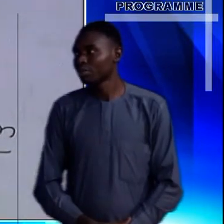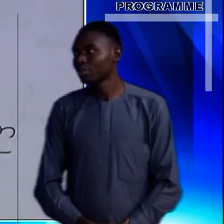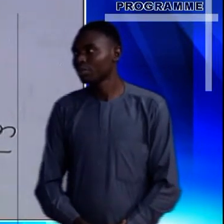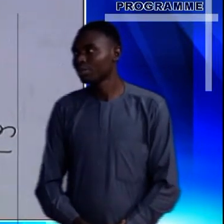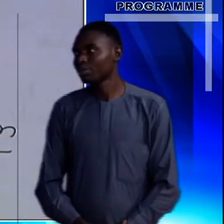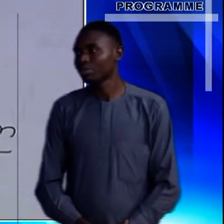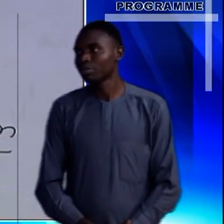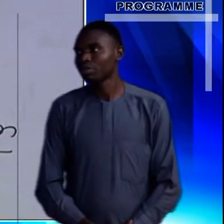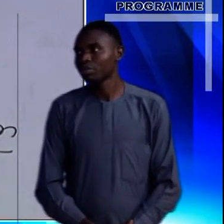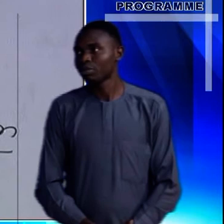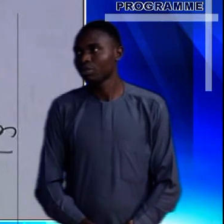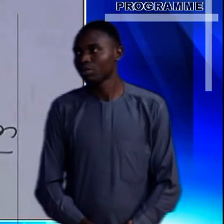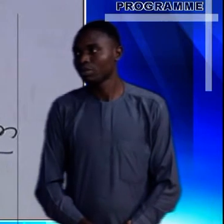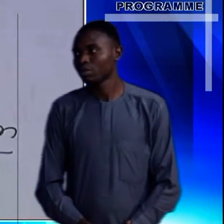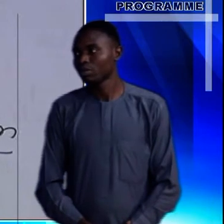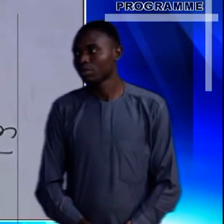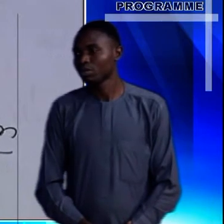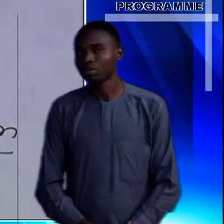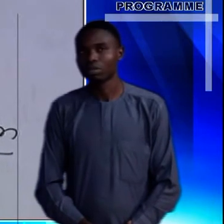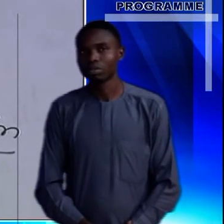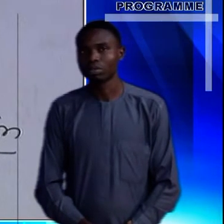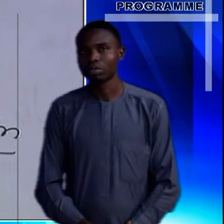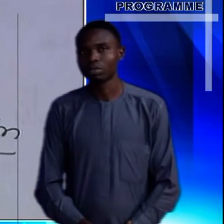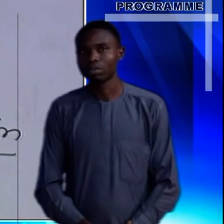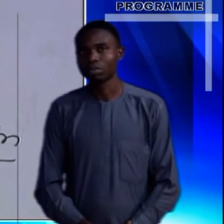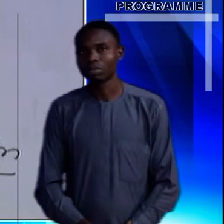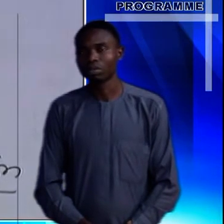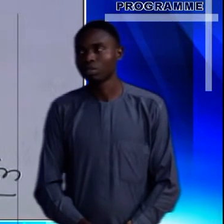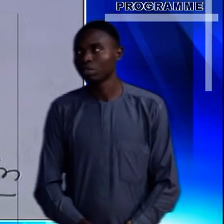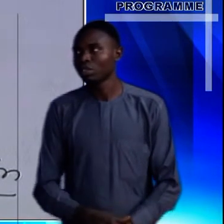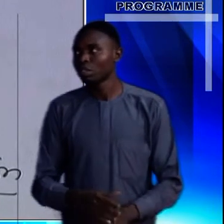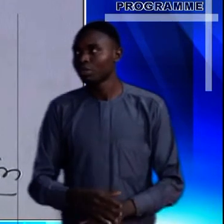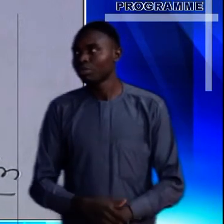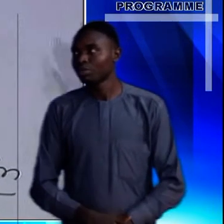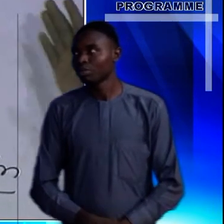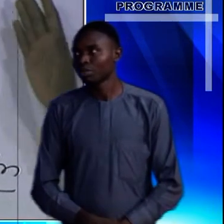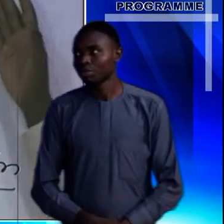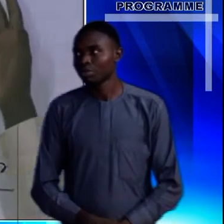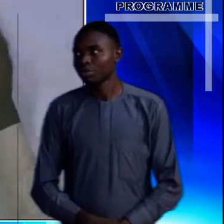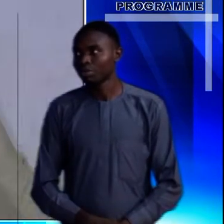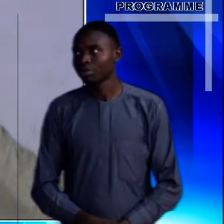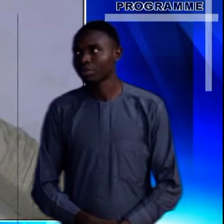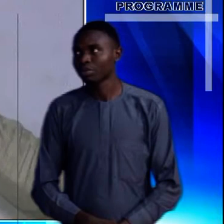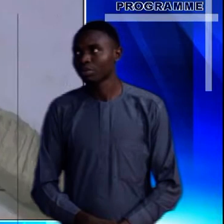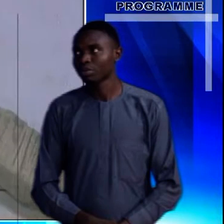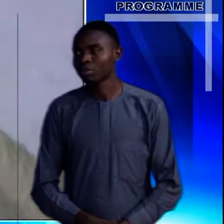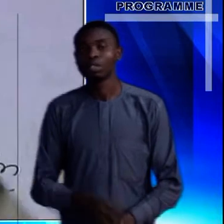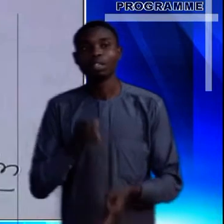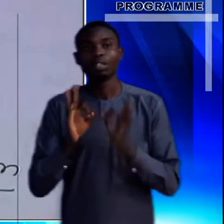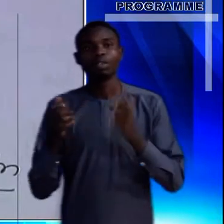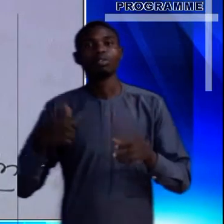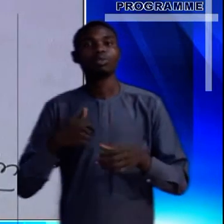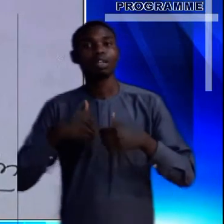Conversion. Assuming we have a reading that comes in